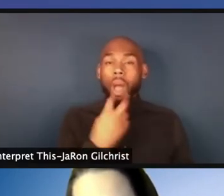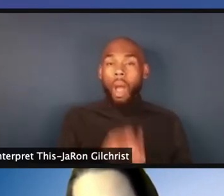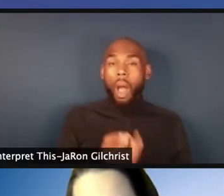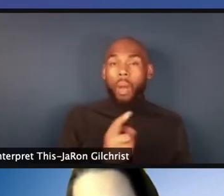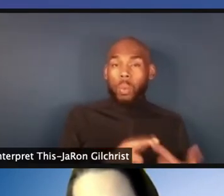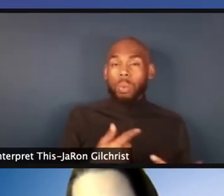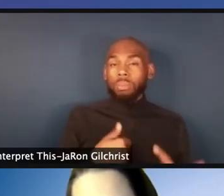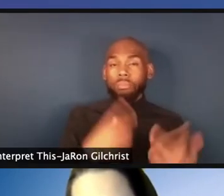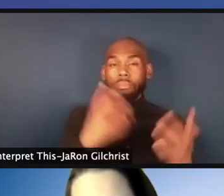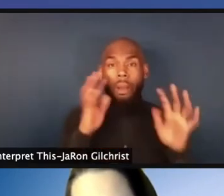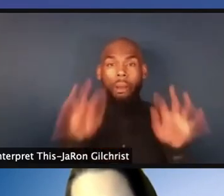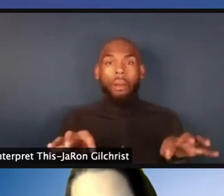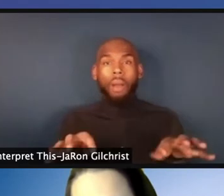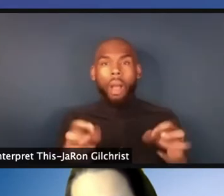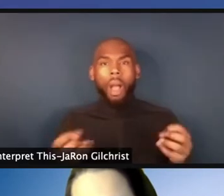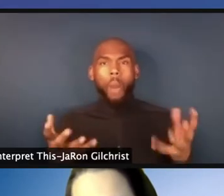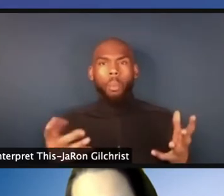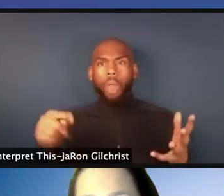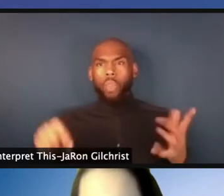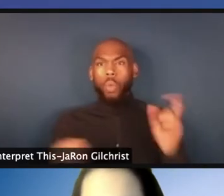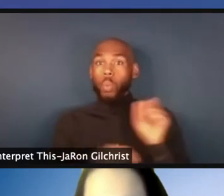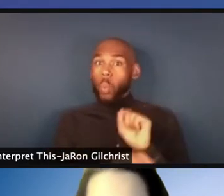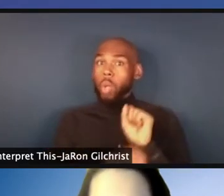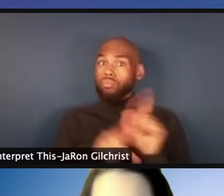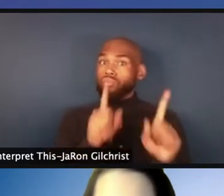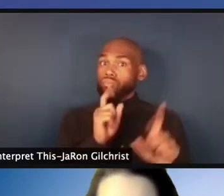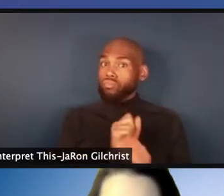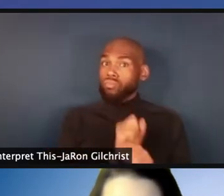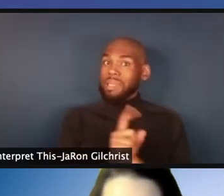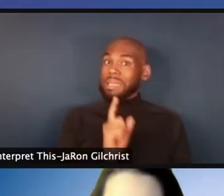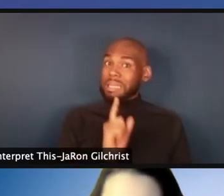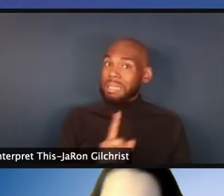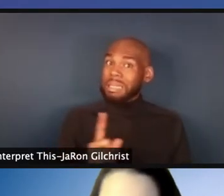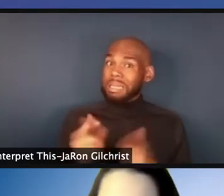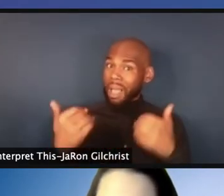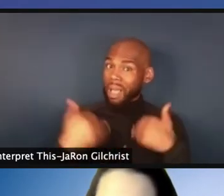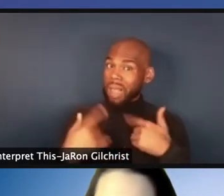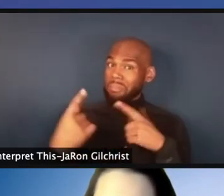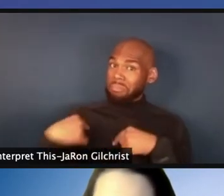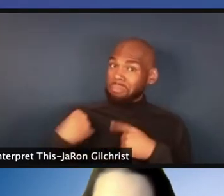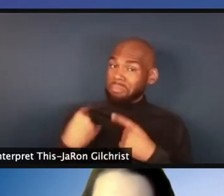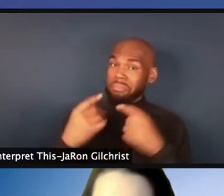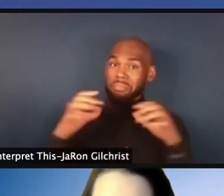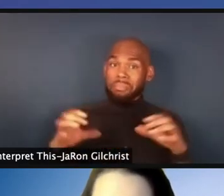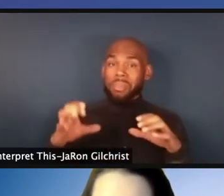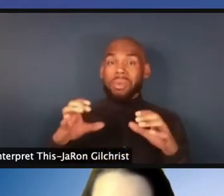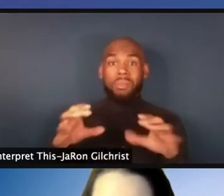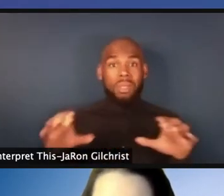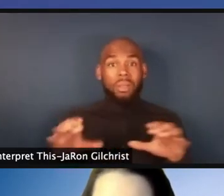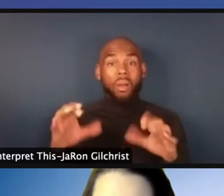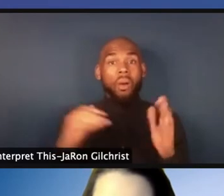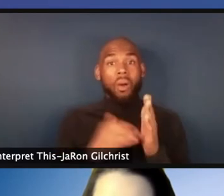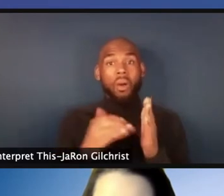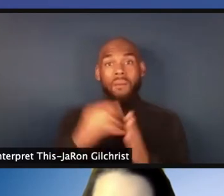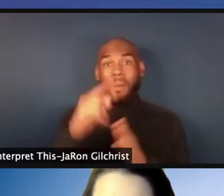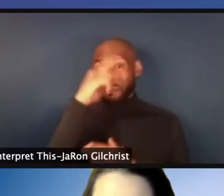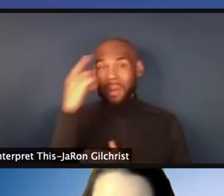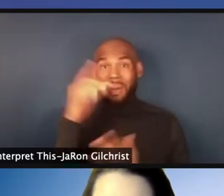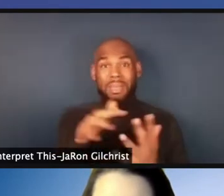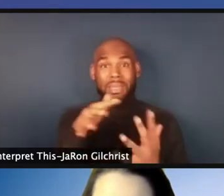know, how much this work is being done, has been done, and often by Black and Indigenous